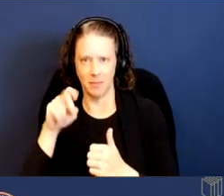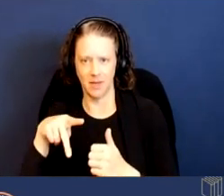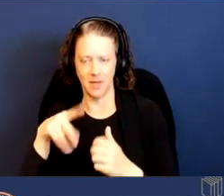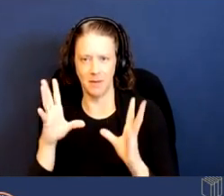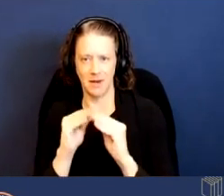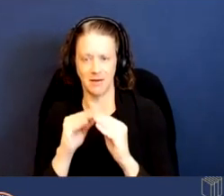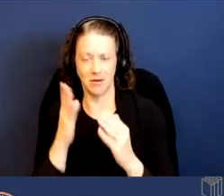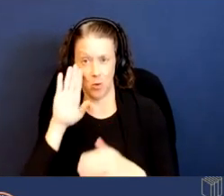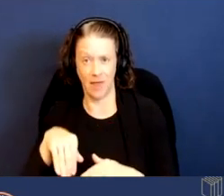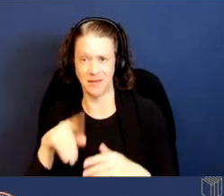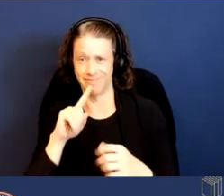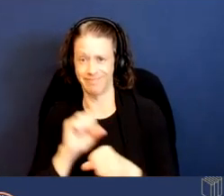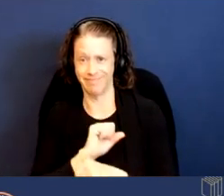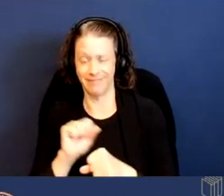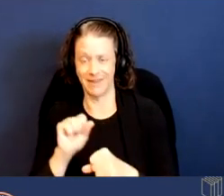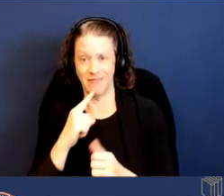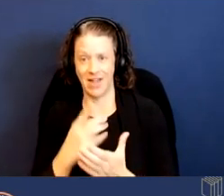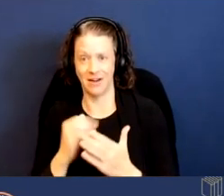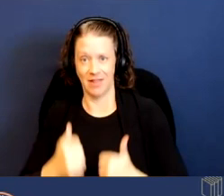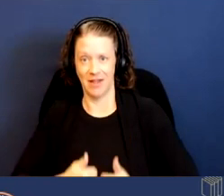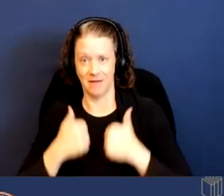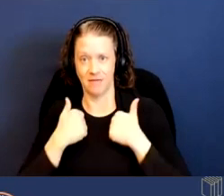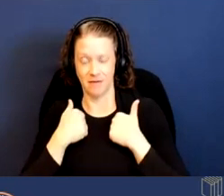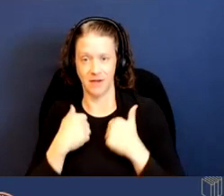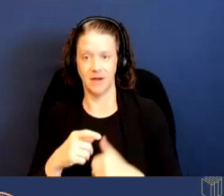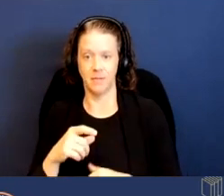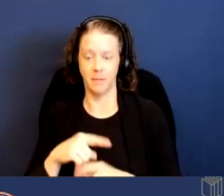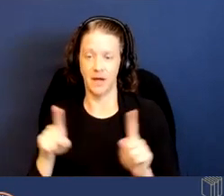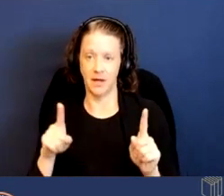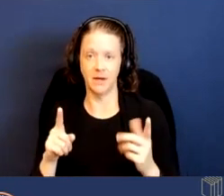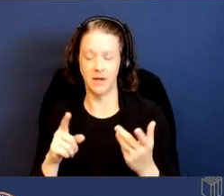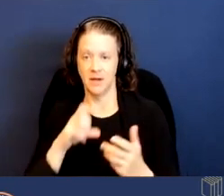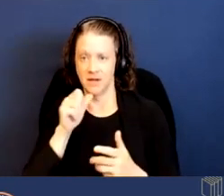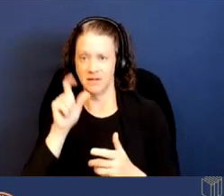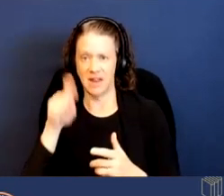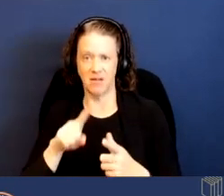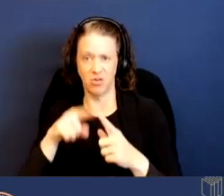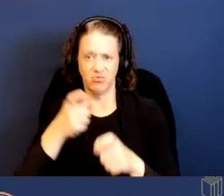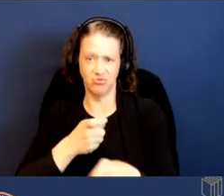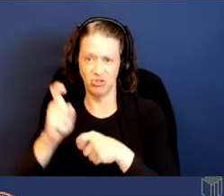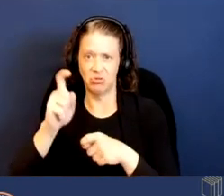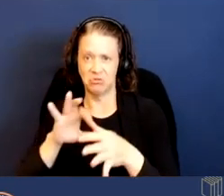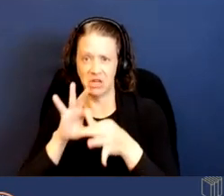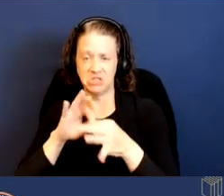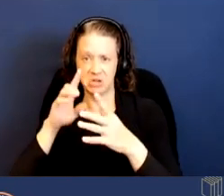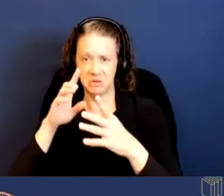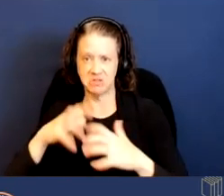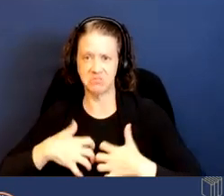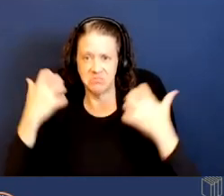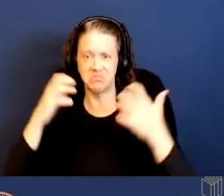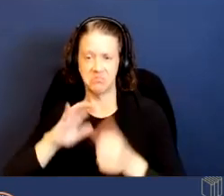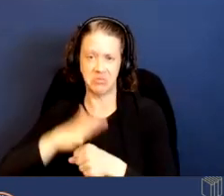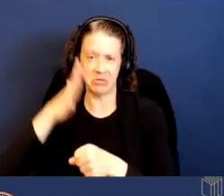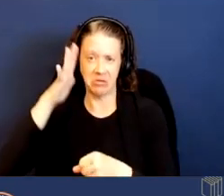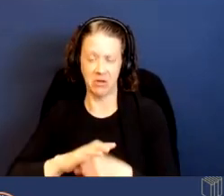of life, but that, that doesn't have to leave, relationships ruined and